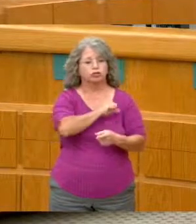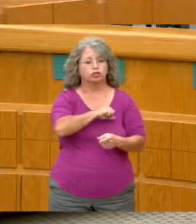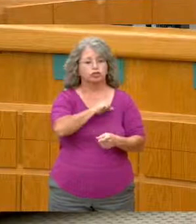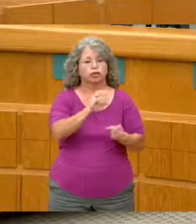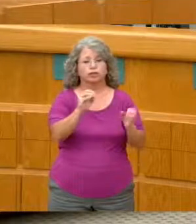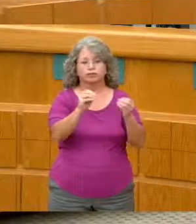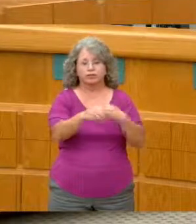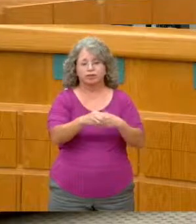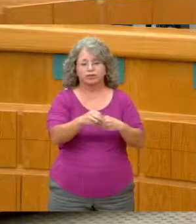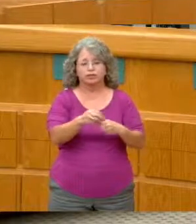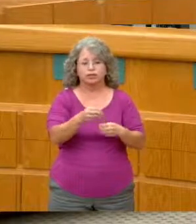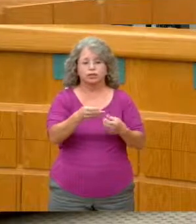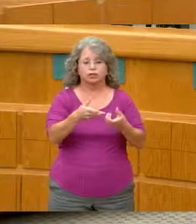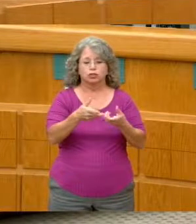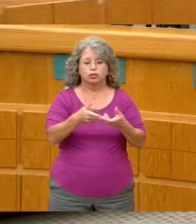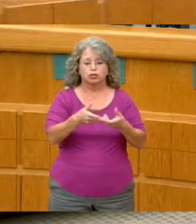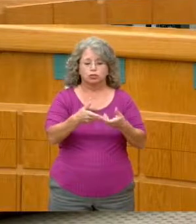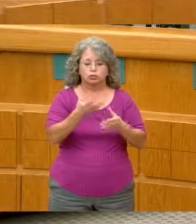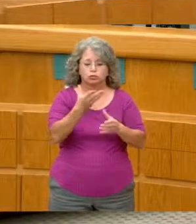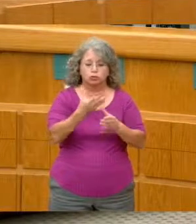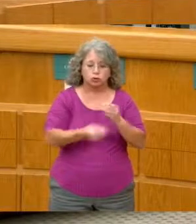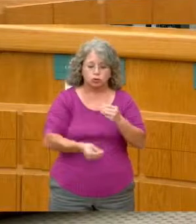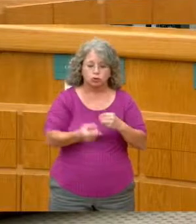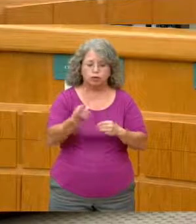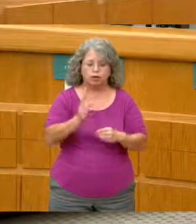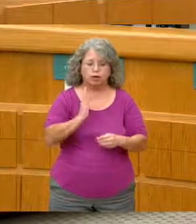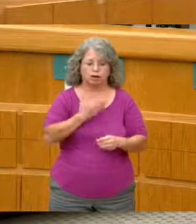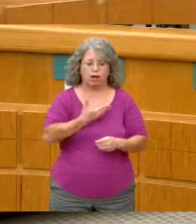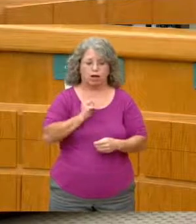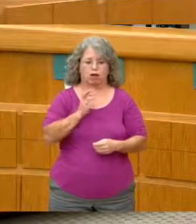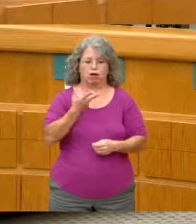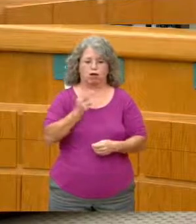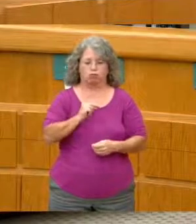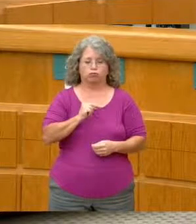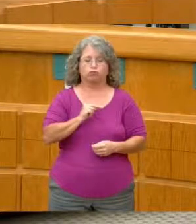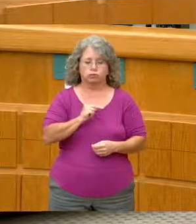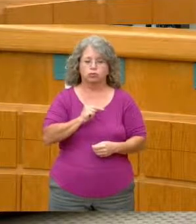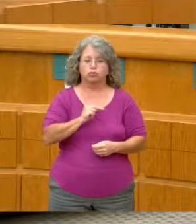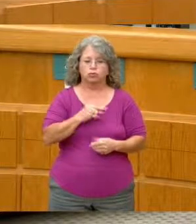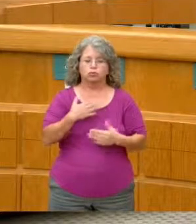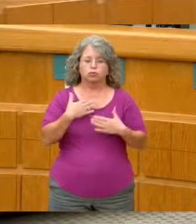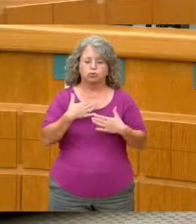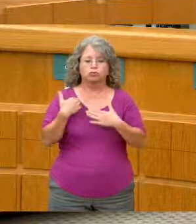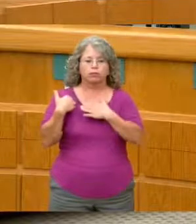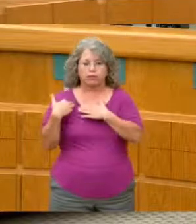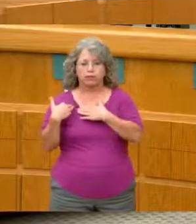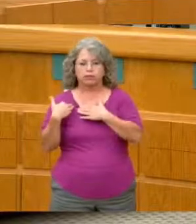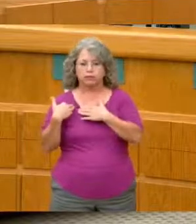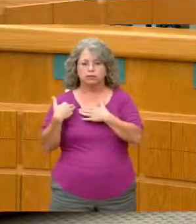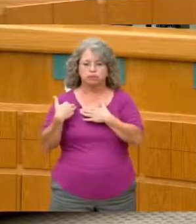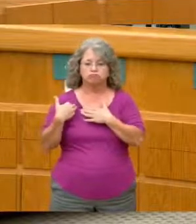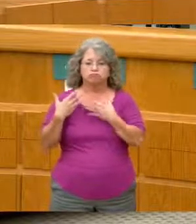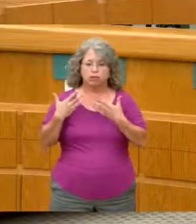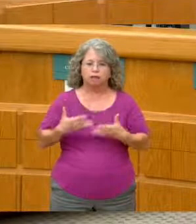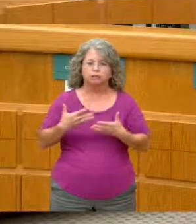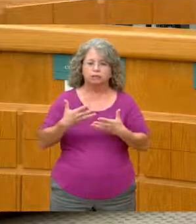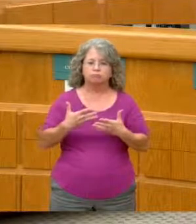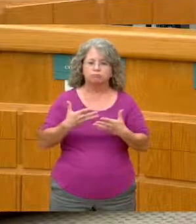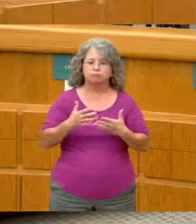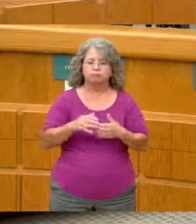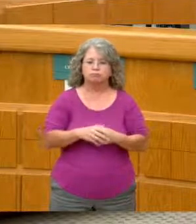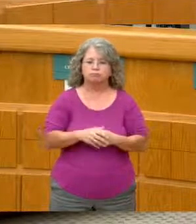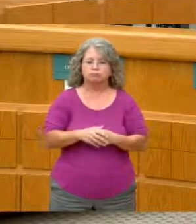the Nueces County Sheriff's Office. To lose one of our own is especially heavy on our